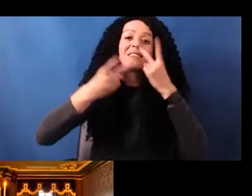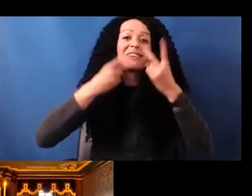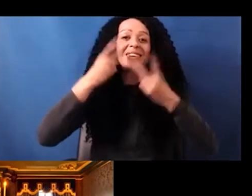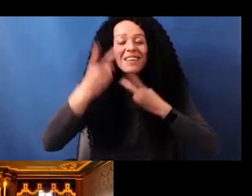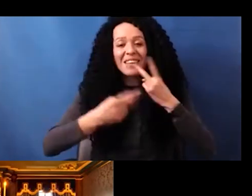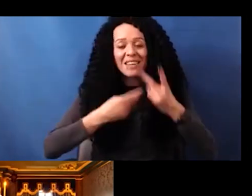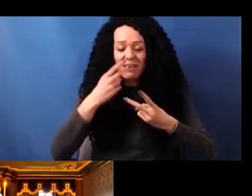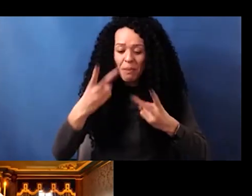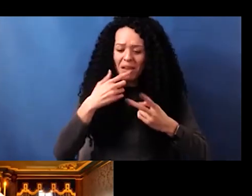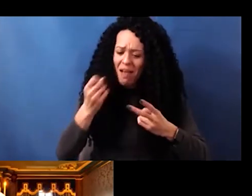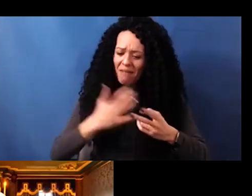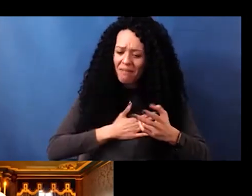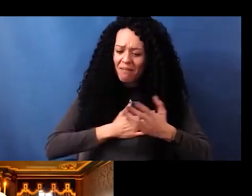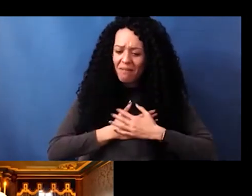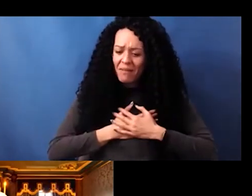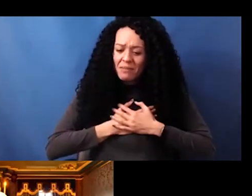gladness